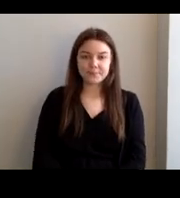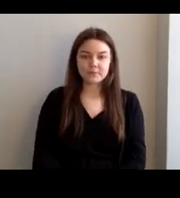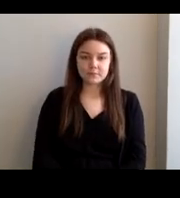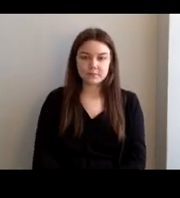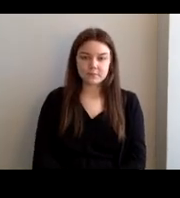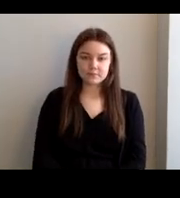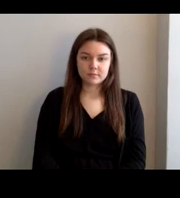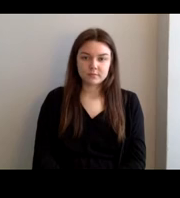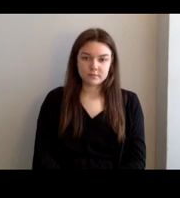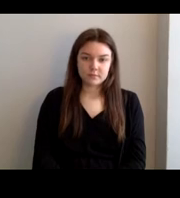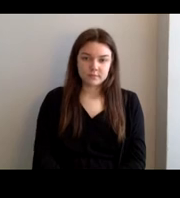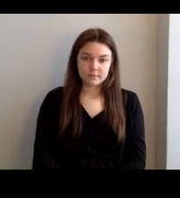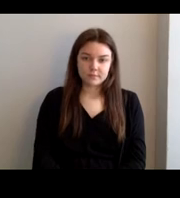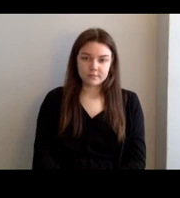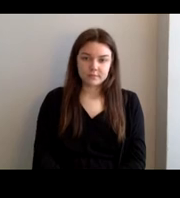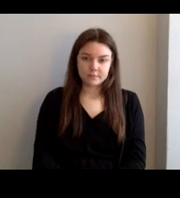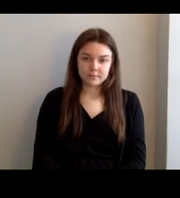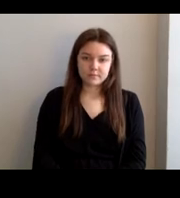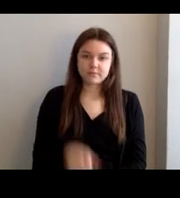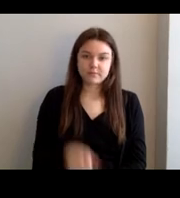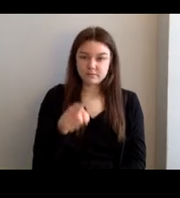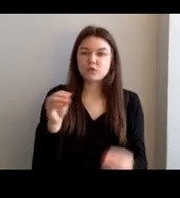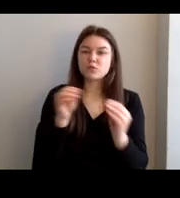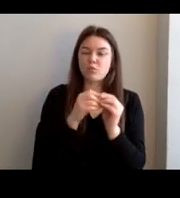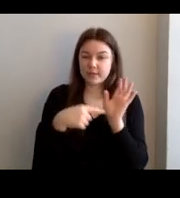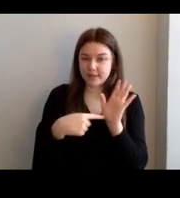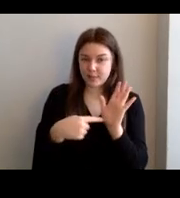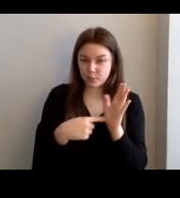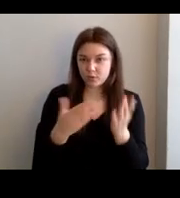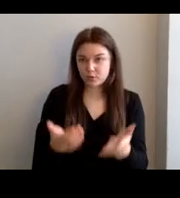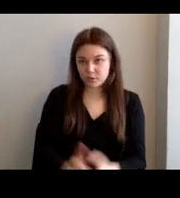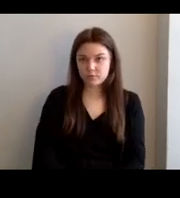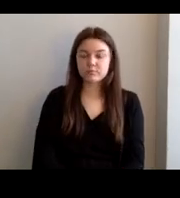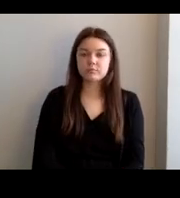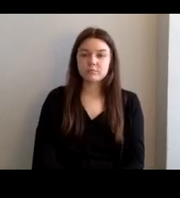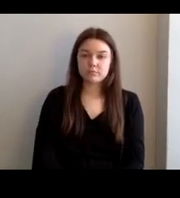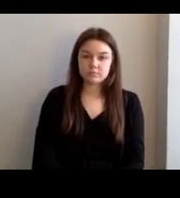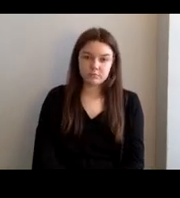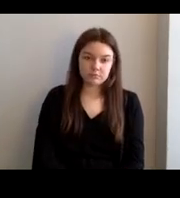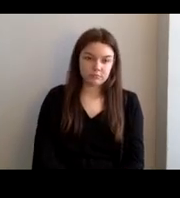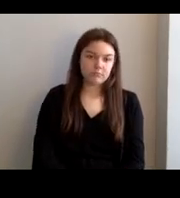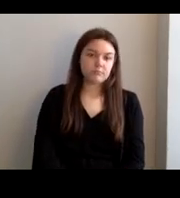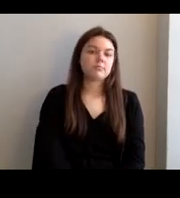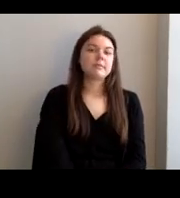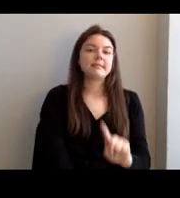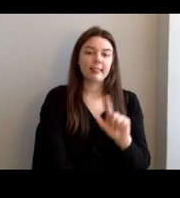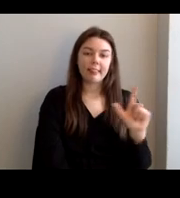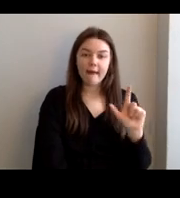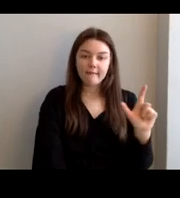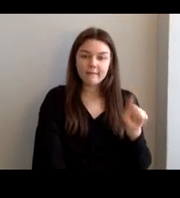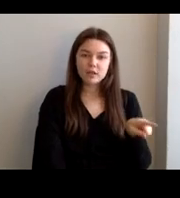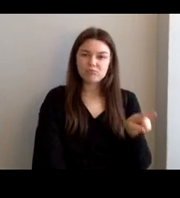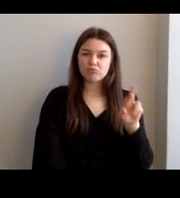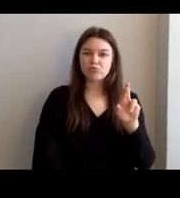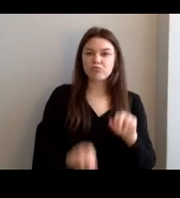Here's more example of a dehydration flaw or defect. On my left-hand side, we have some raw shrimp